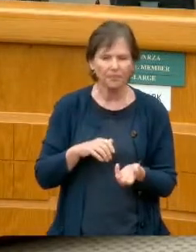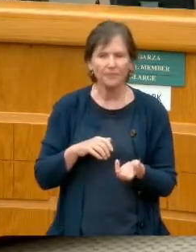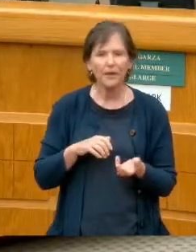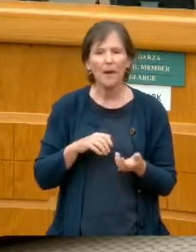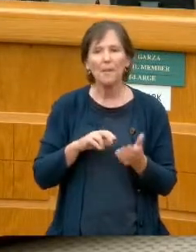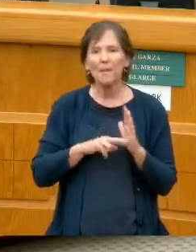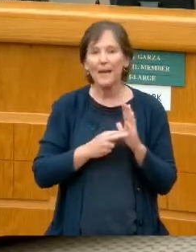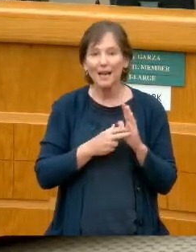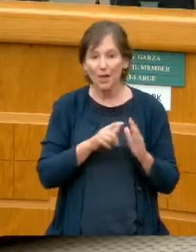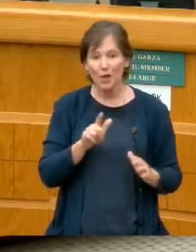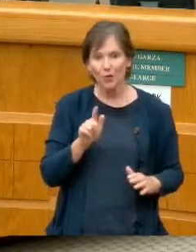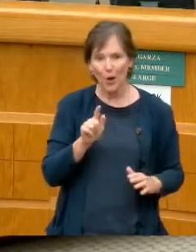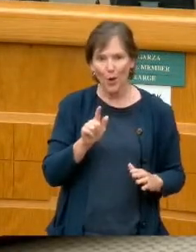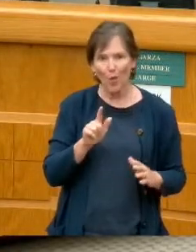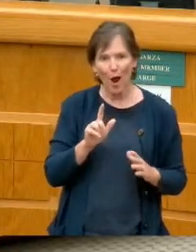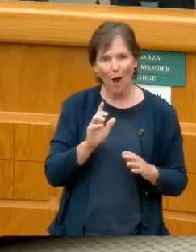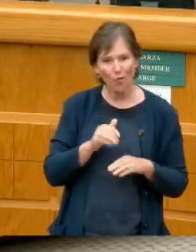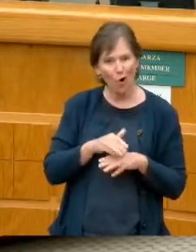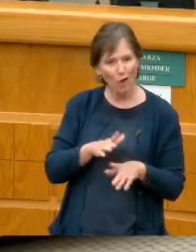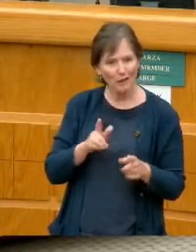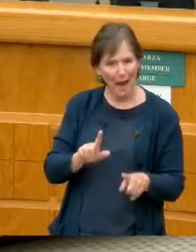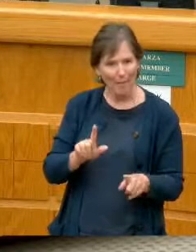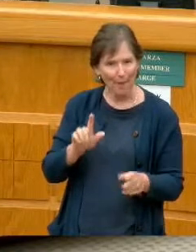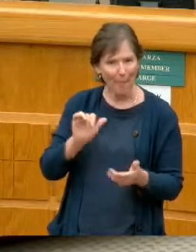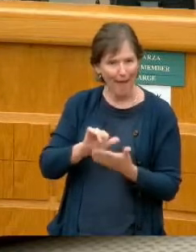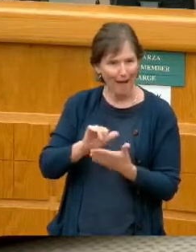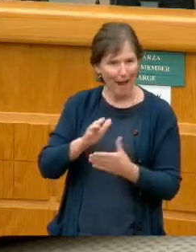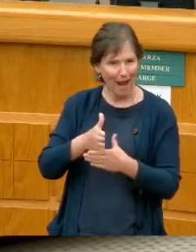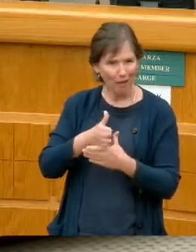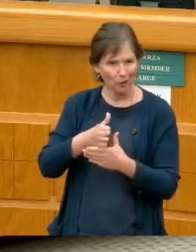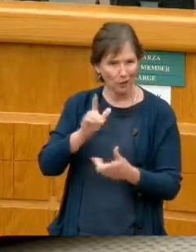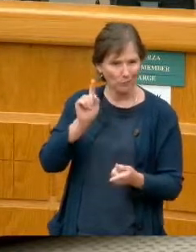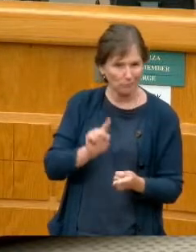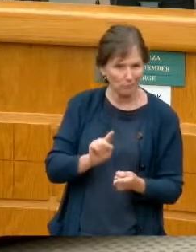our 7-day average, which is a good sign as well.